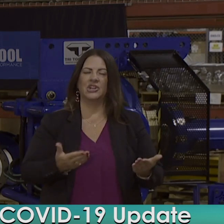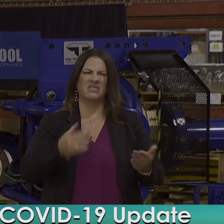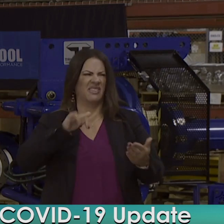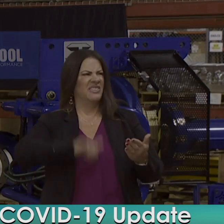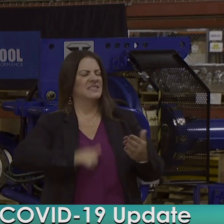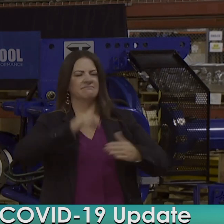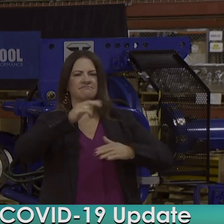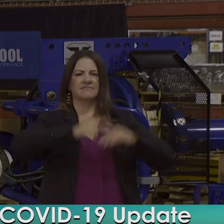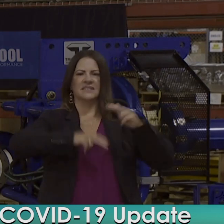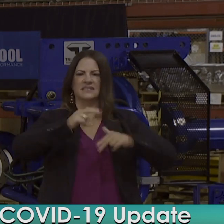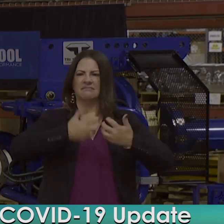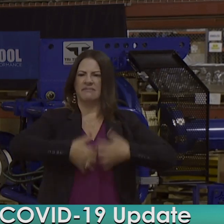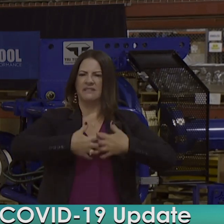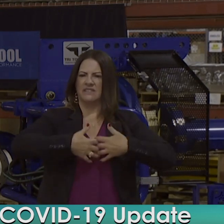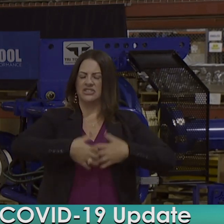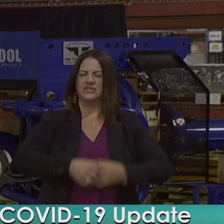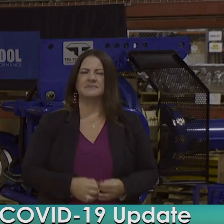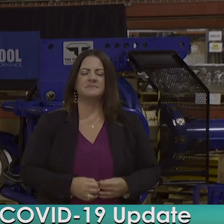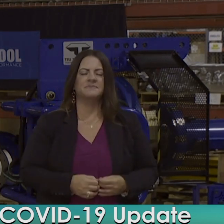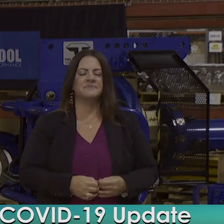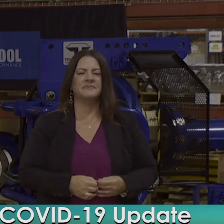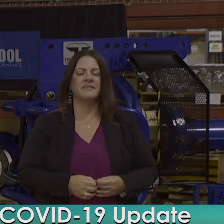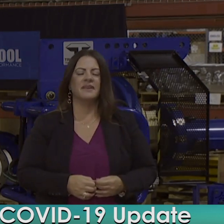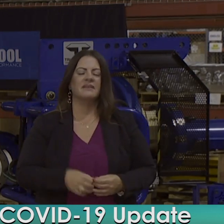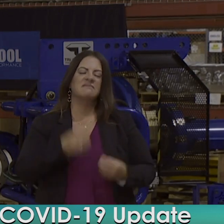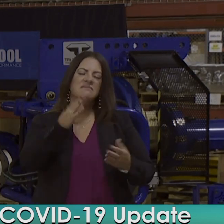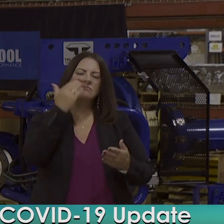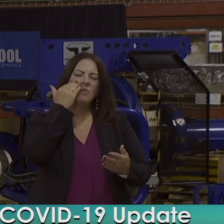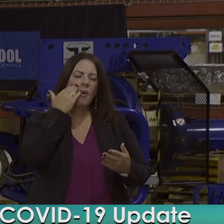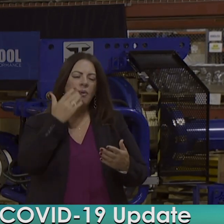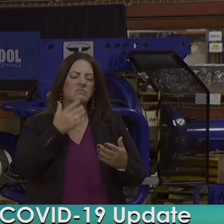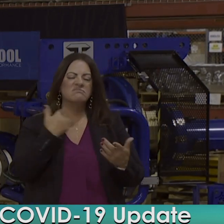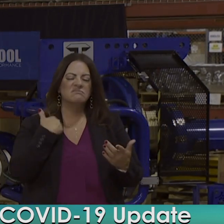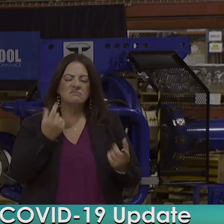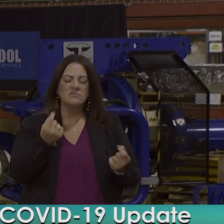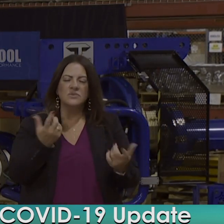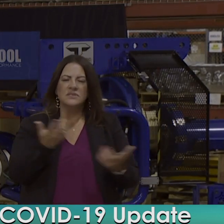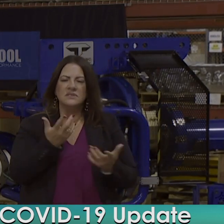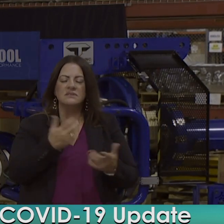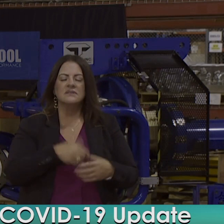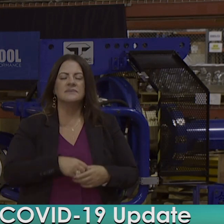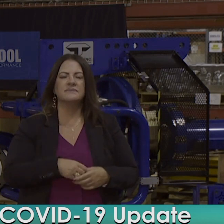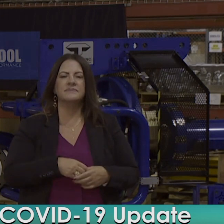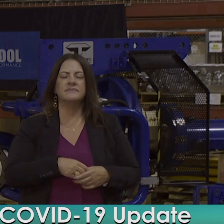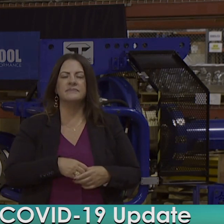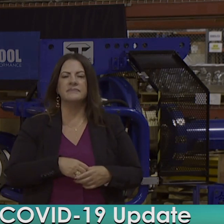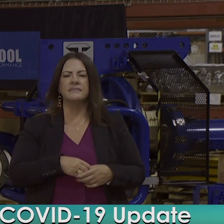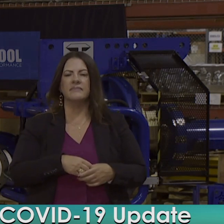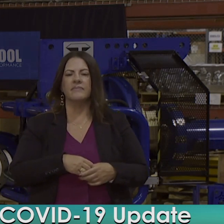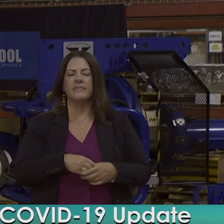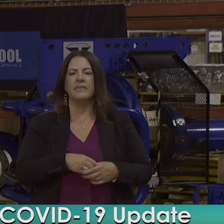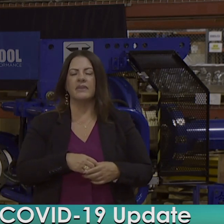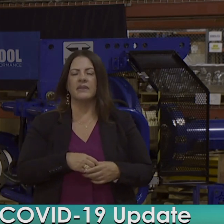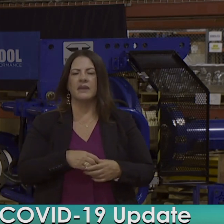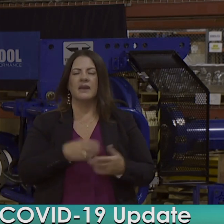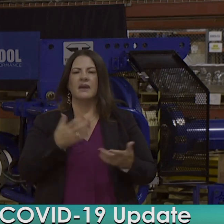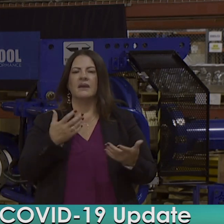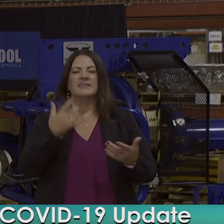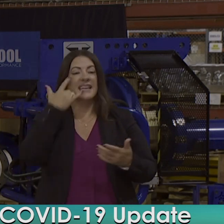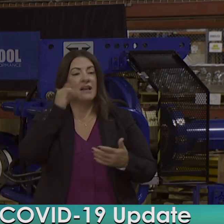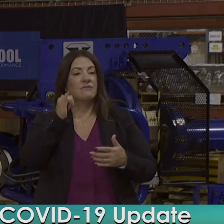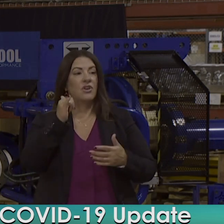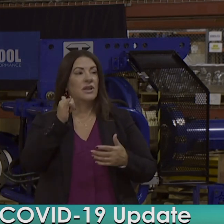facility, and update you a little bit on some of our efforts to really focus in on California state